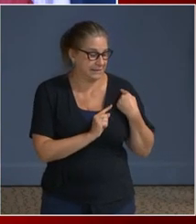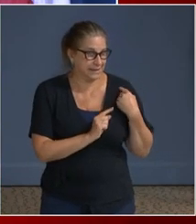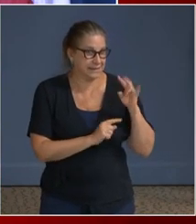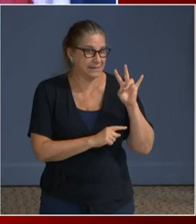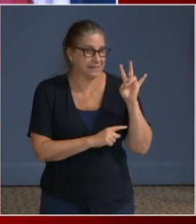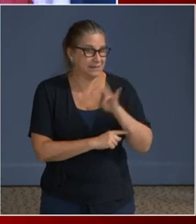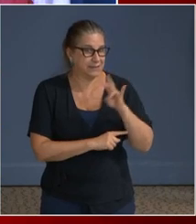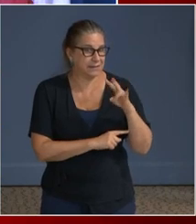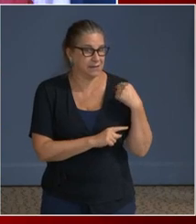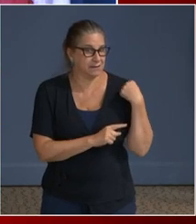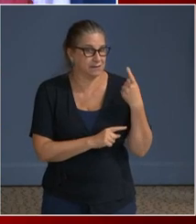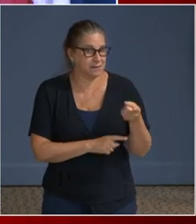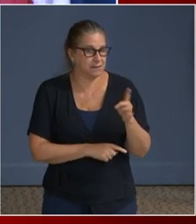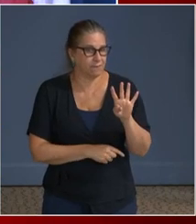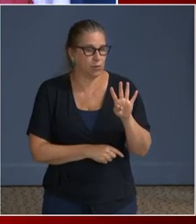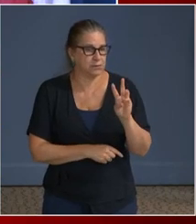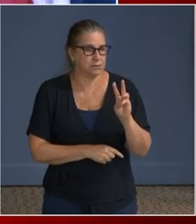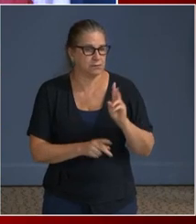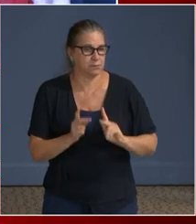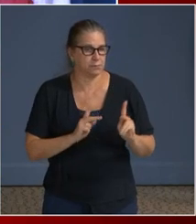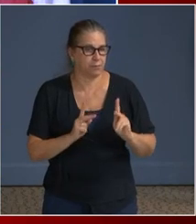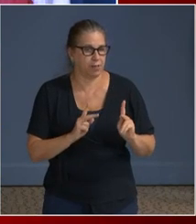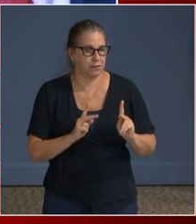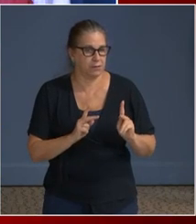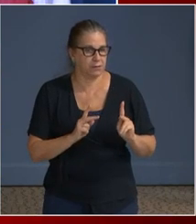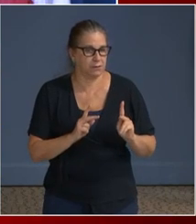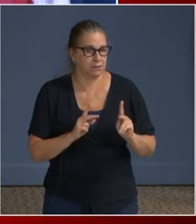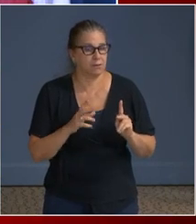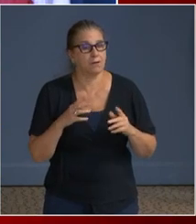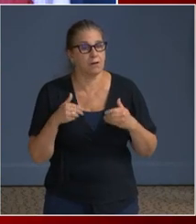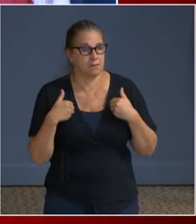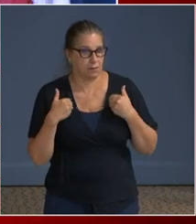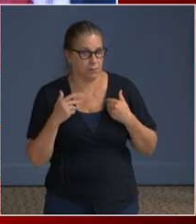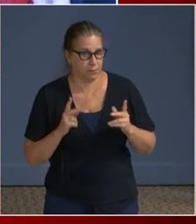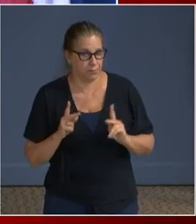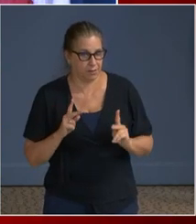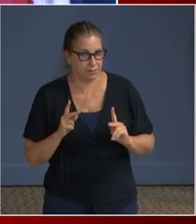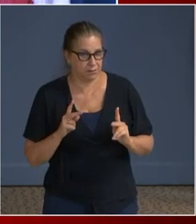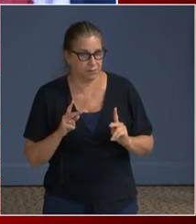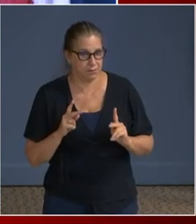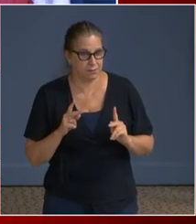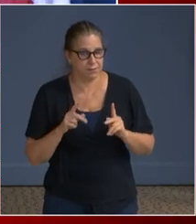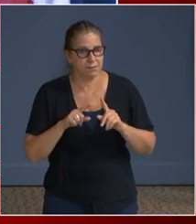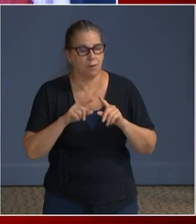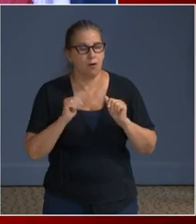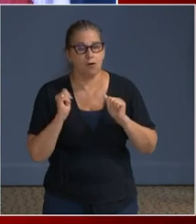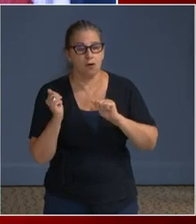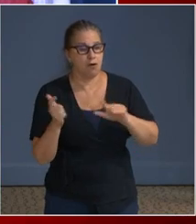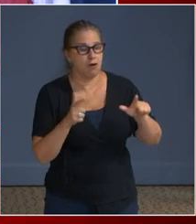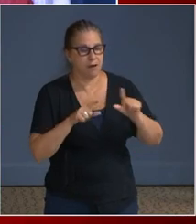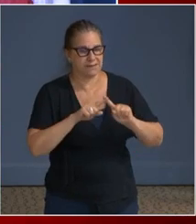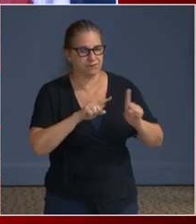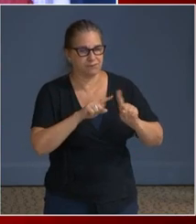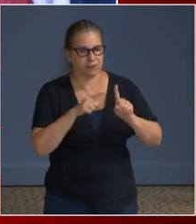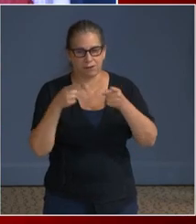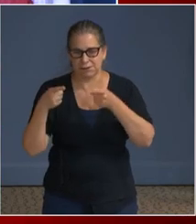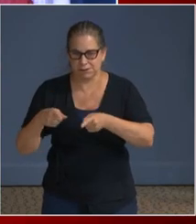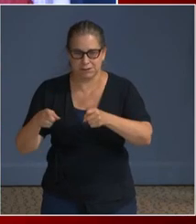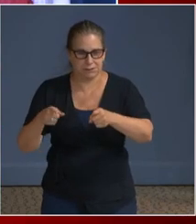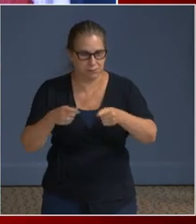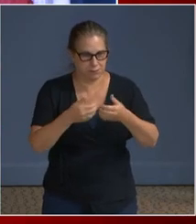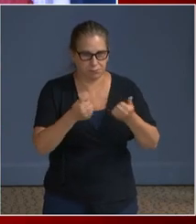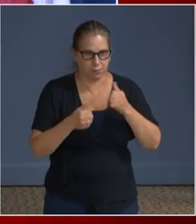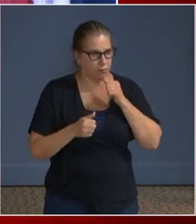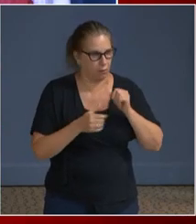6 juveniles and 16 separate incidents. So all of our